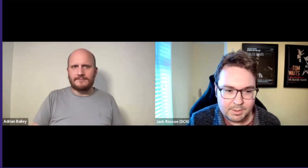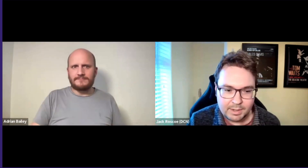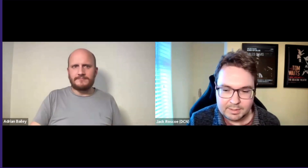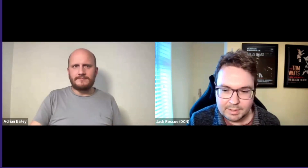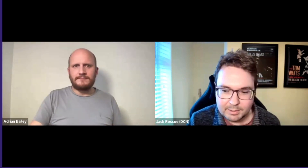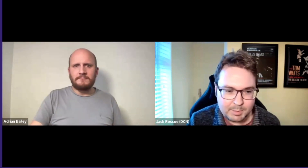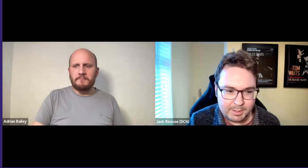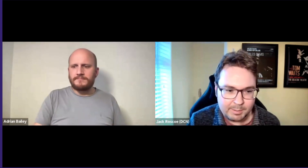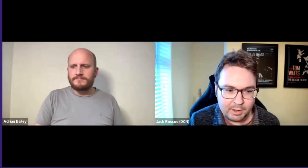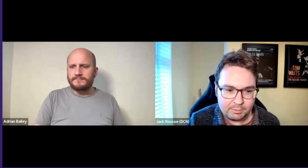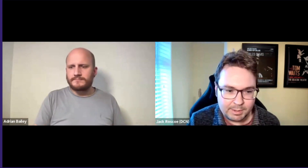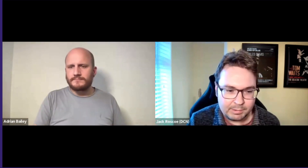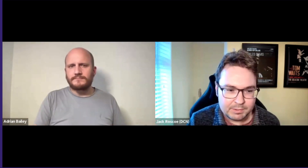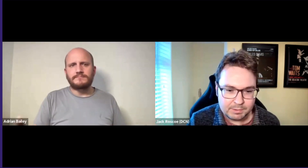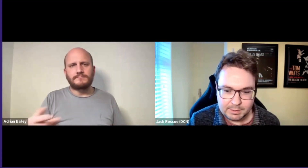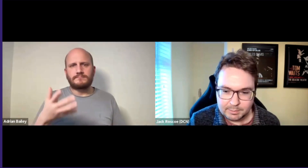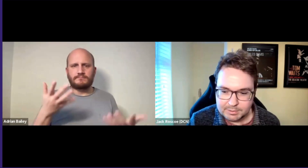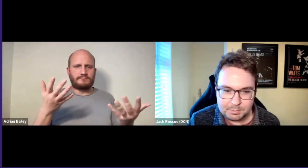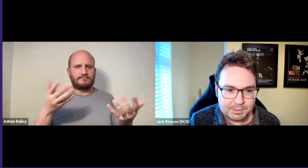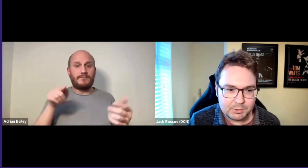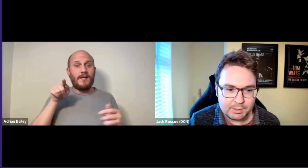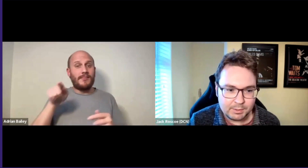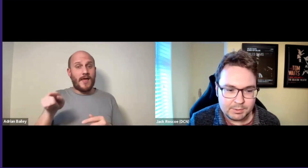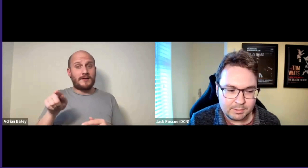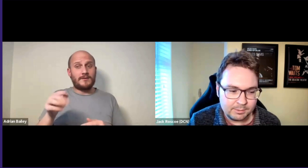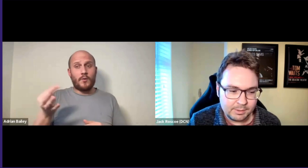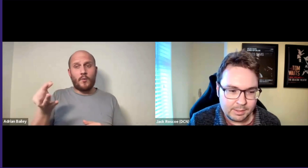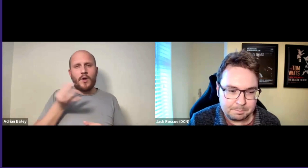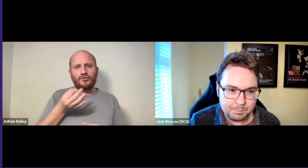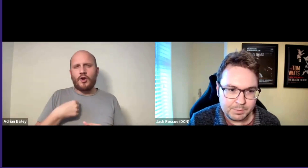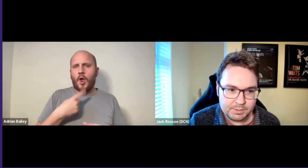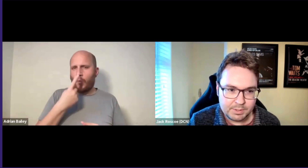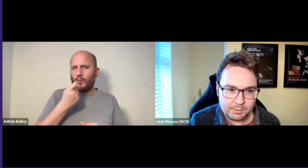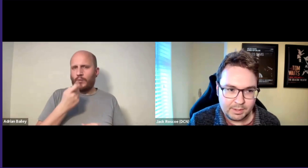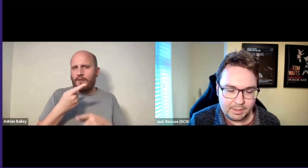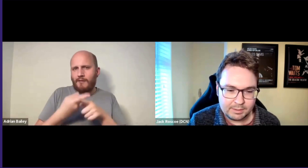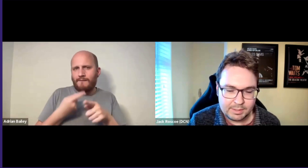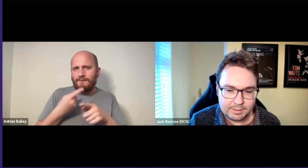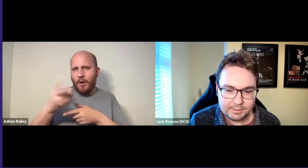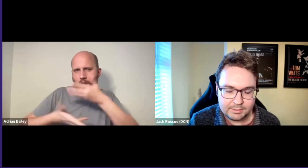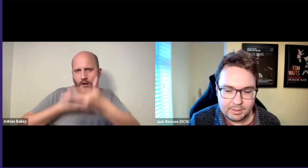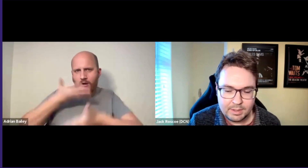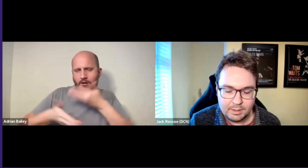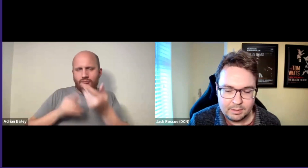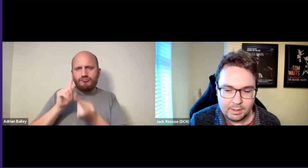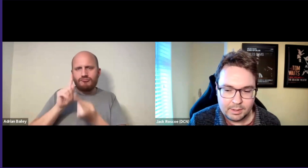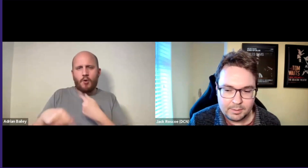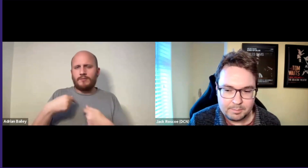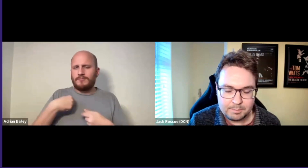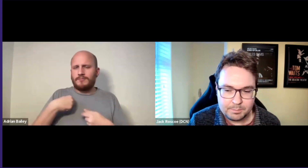Yeah, so I think I could spend about half an hour answering that question, which I'll try not to do. So I think,